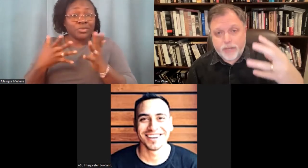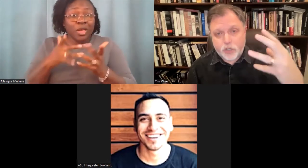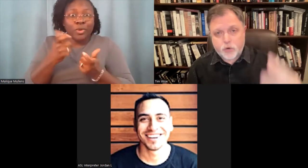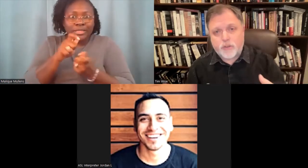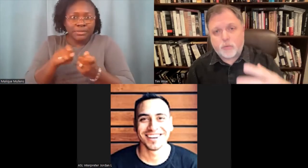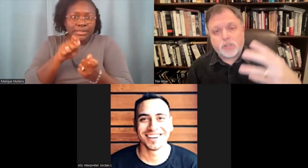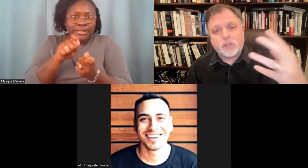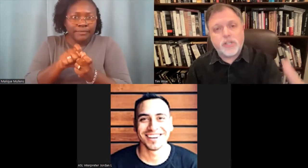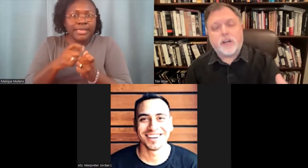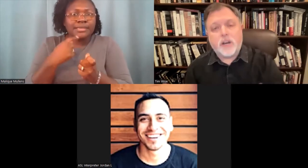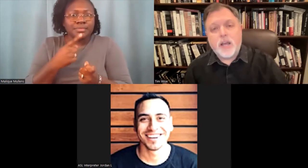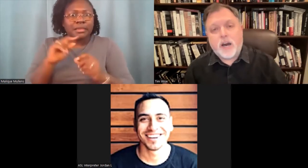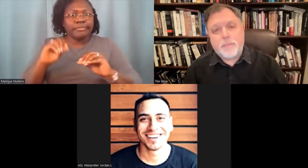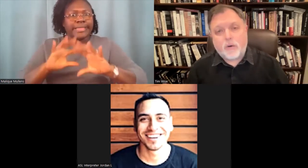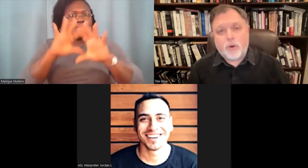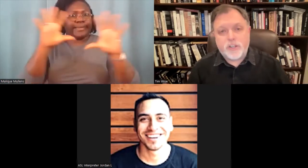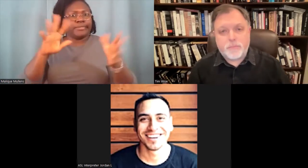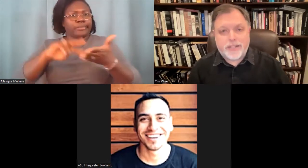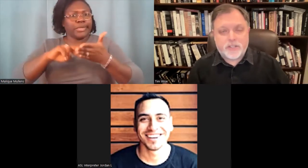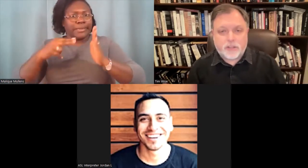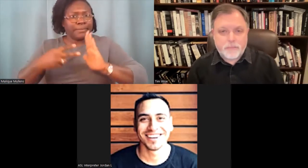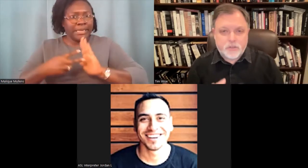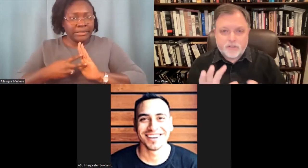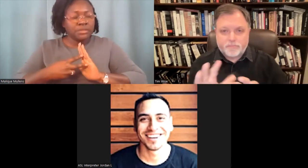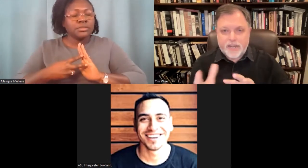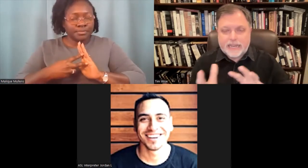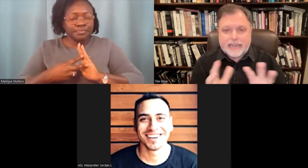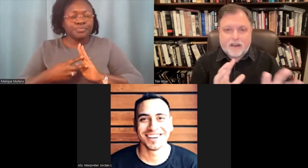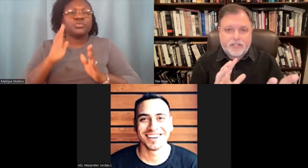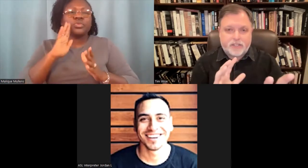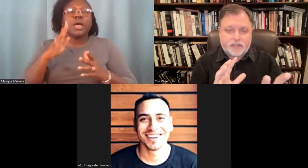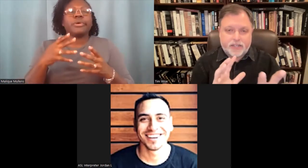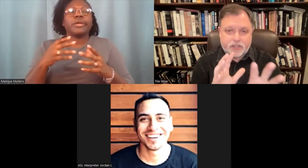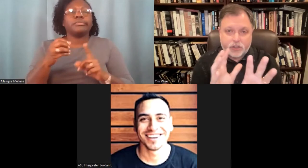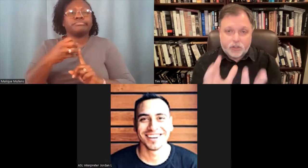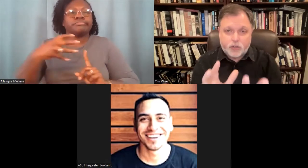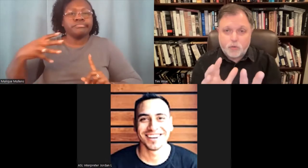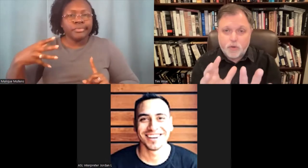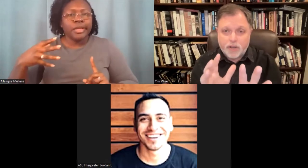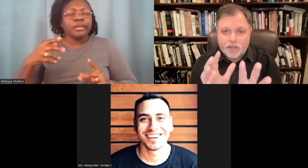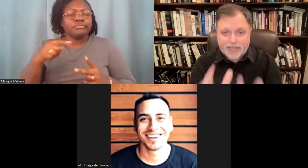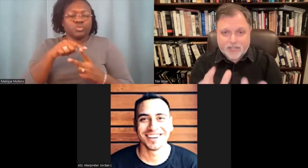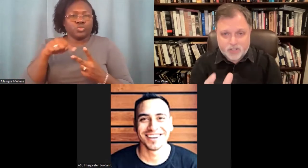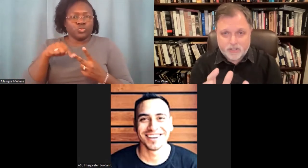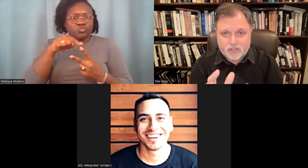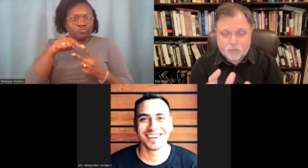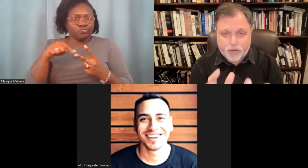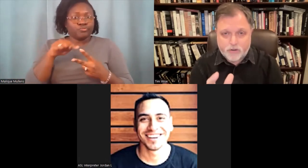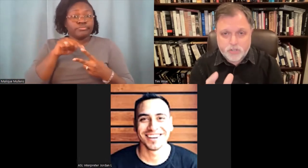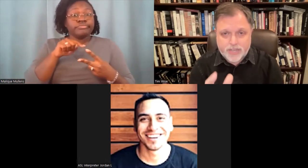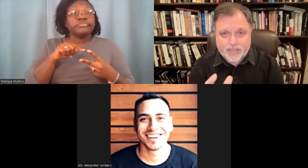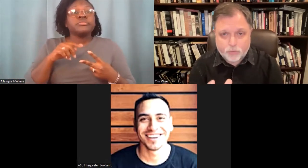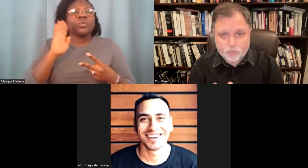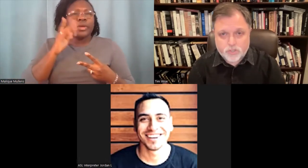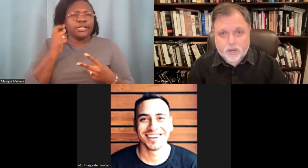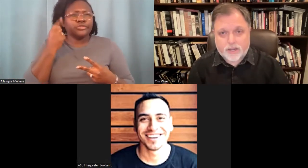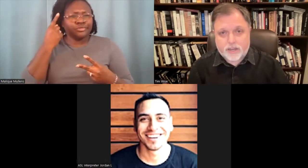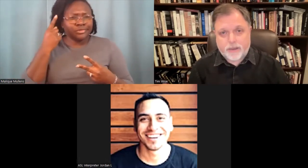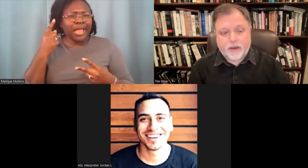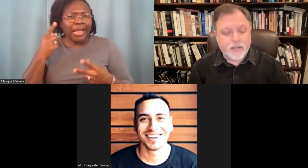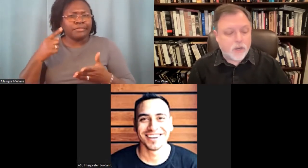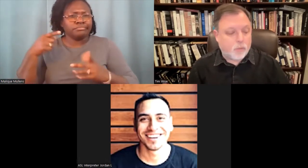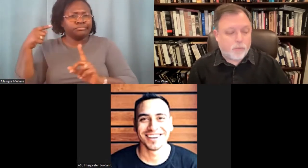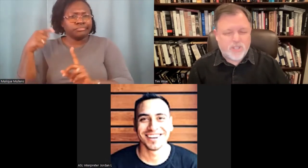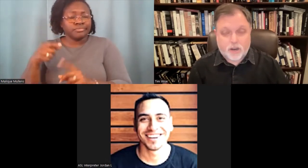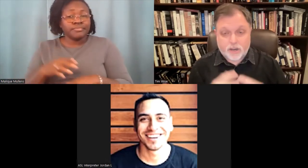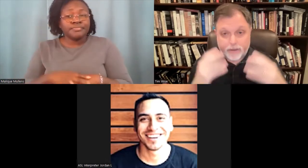we want to make sure that we're clear about what is meant. So let me sort of break it down into two sections so that we understand what we're talking